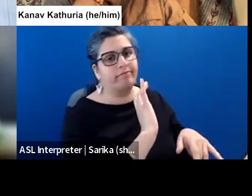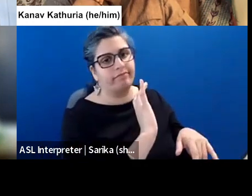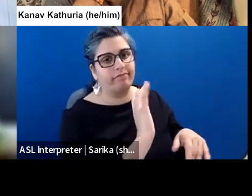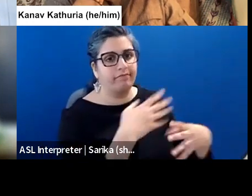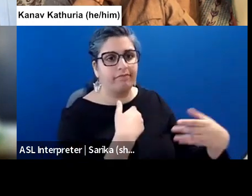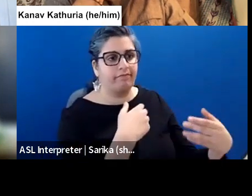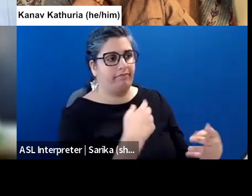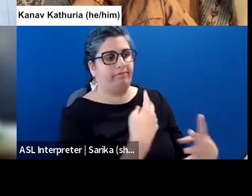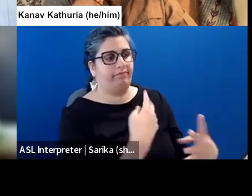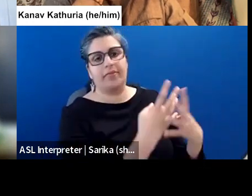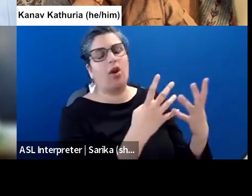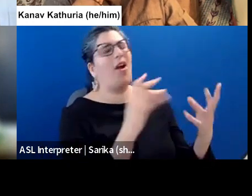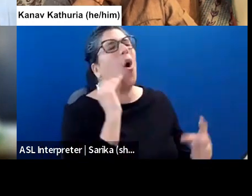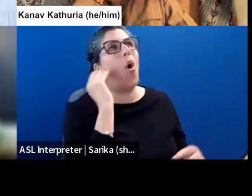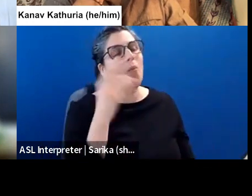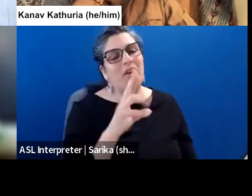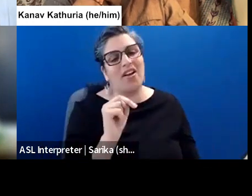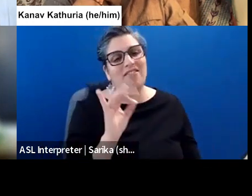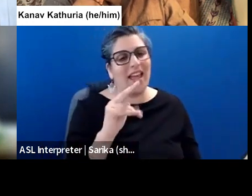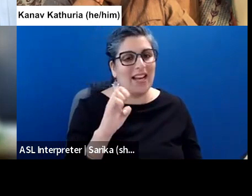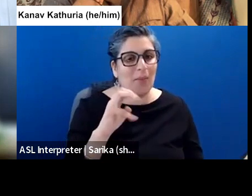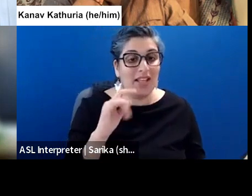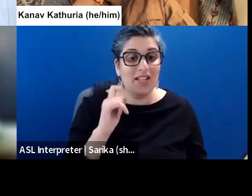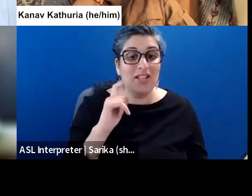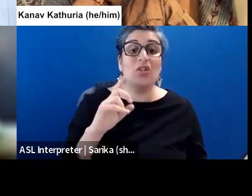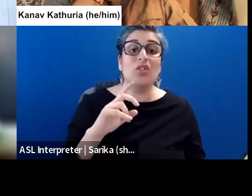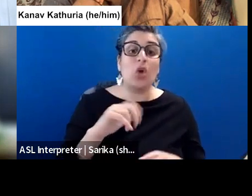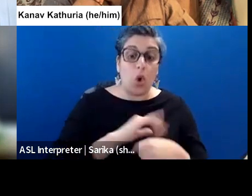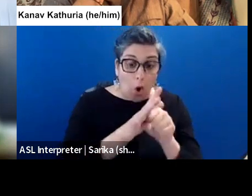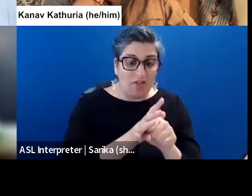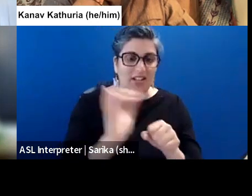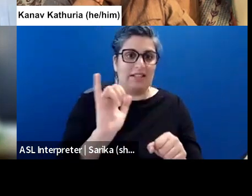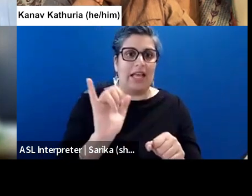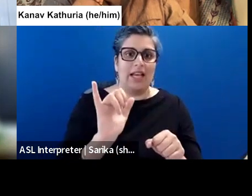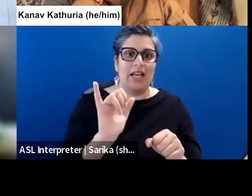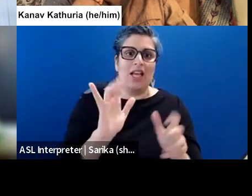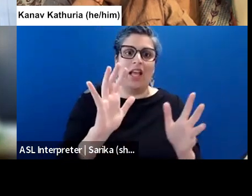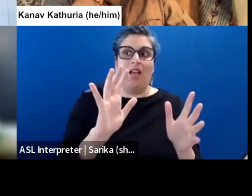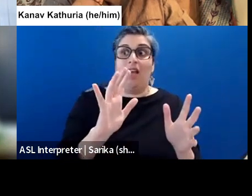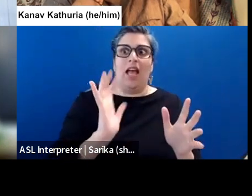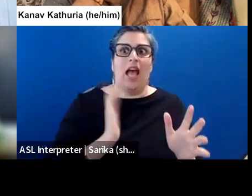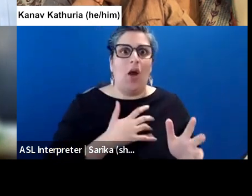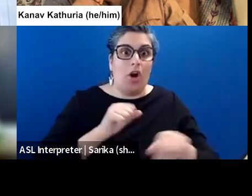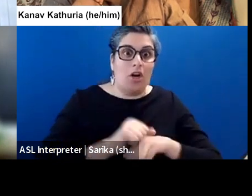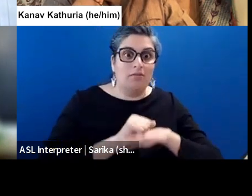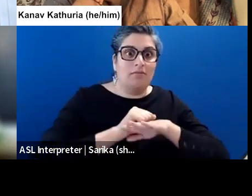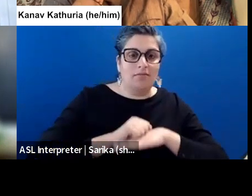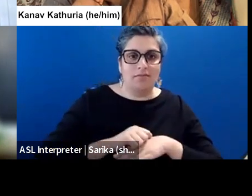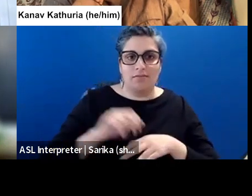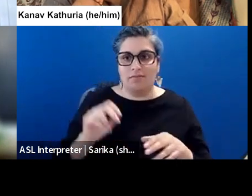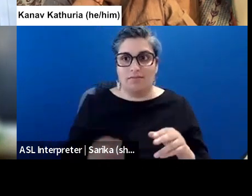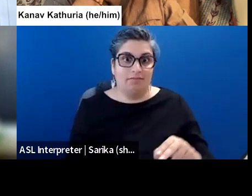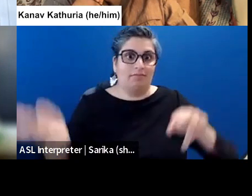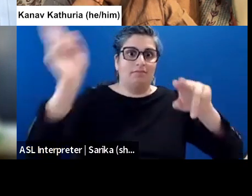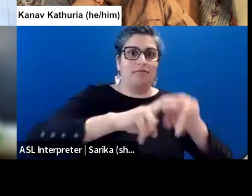during COVID, we can do that, period. So COVID has been a jumping off point for Who Speaks For Me. We're saying, if you can arrest